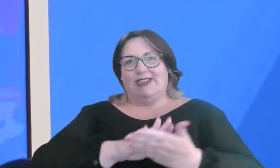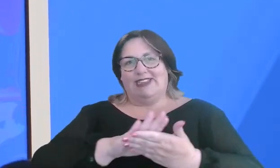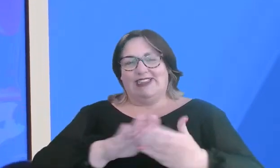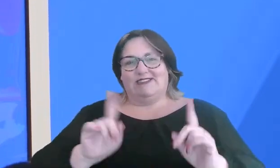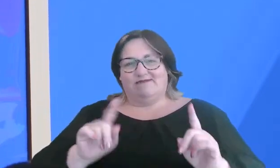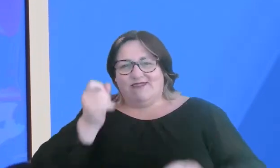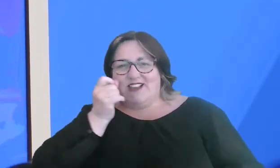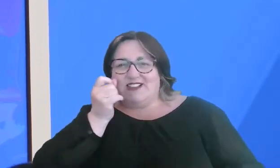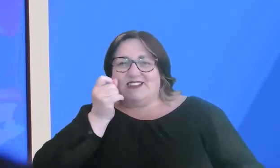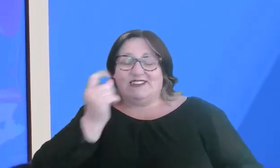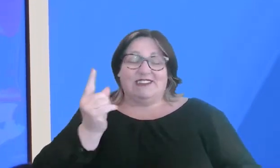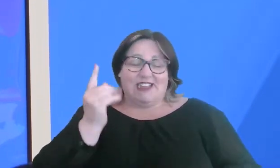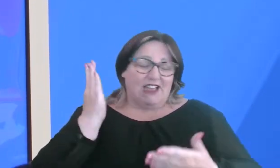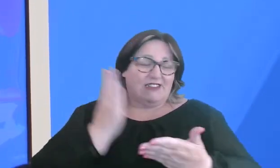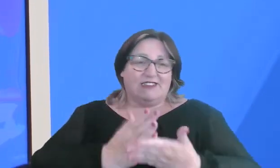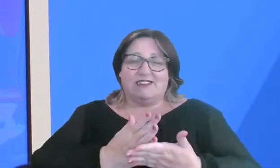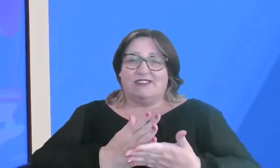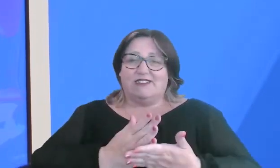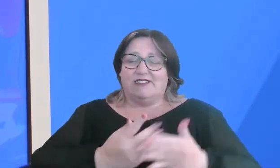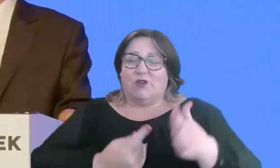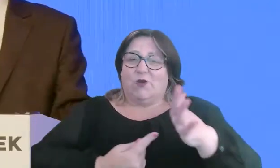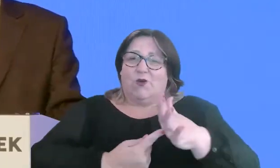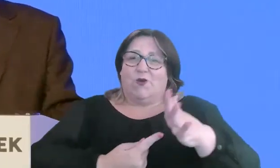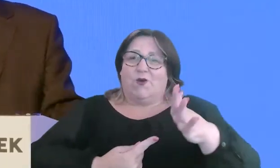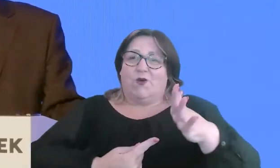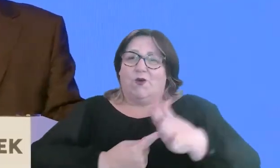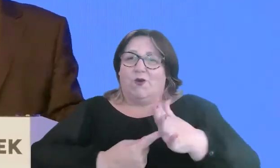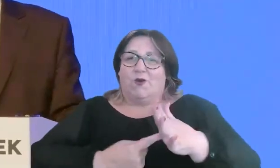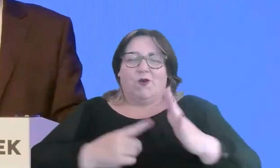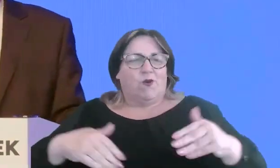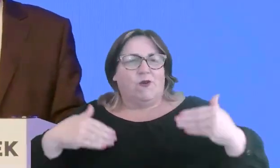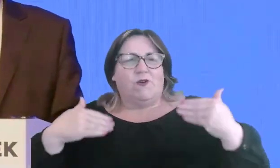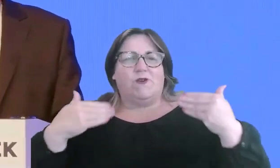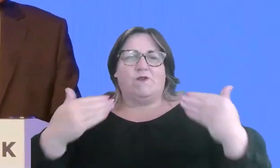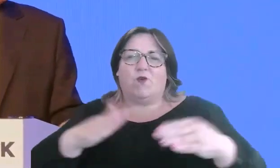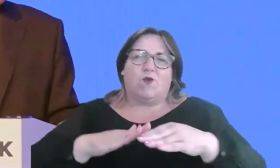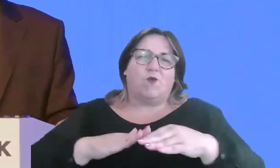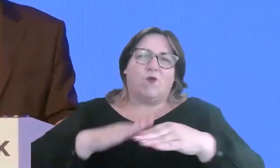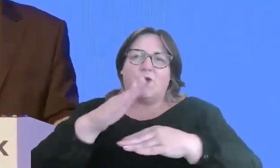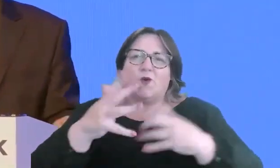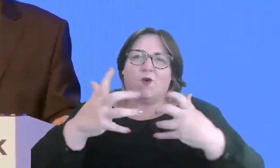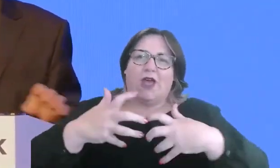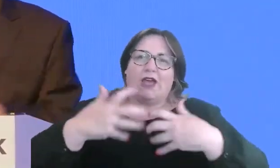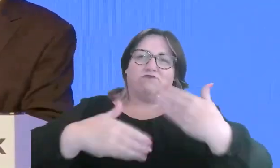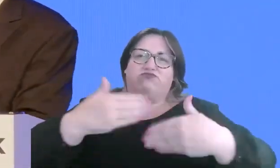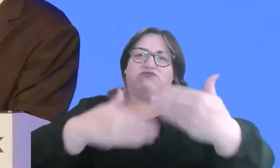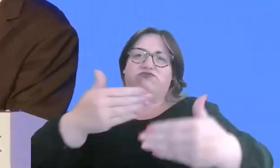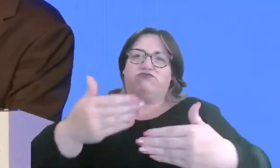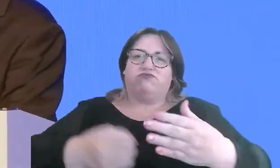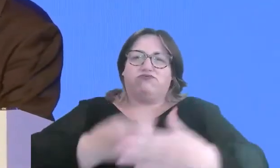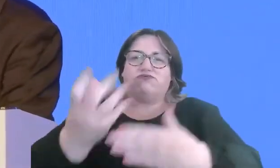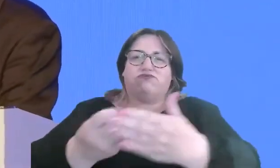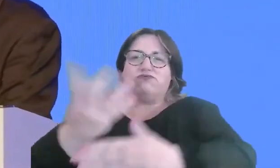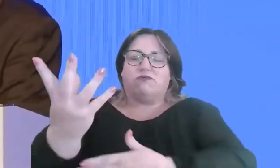it is for our sector as we go forward. And, you know, whether it's entrepreneurs, whether it's